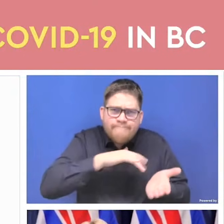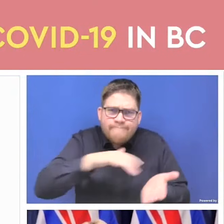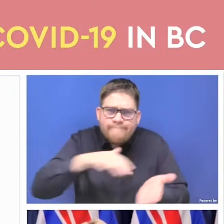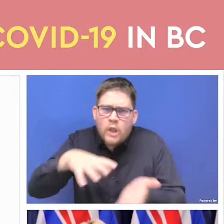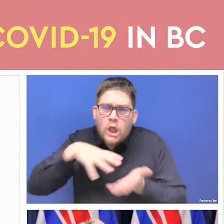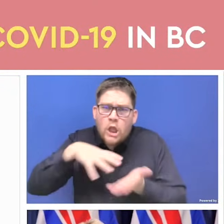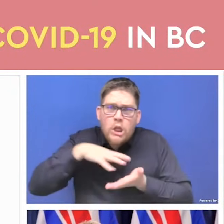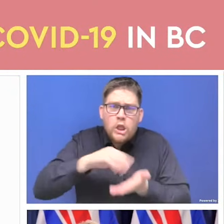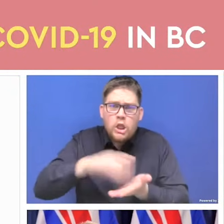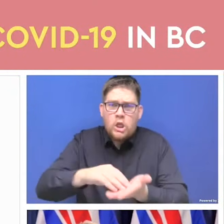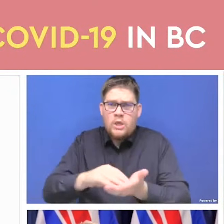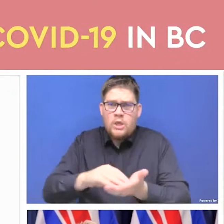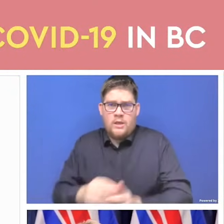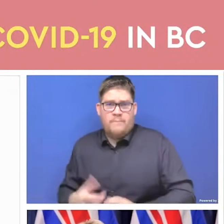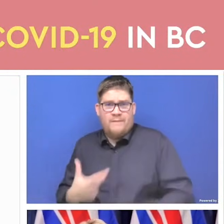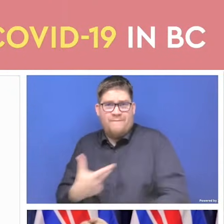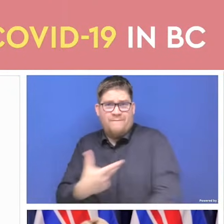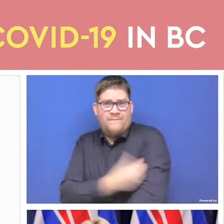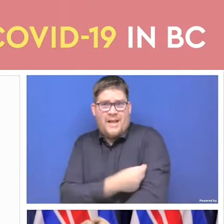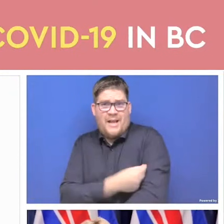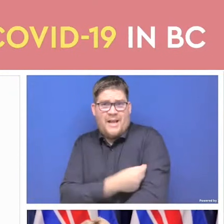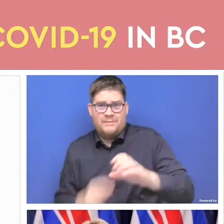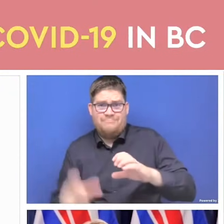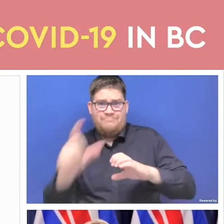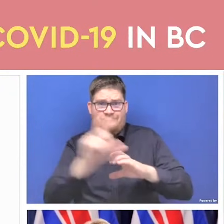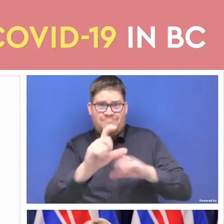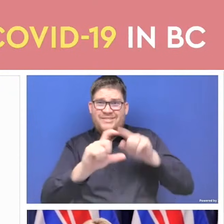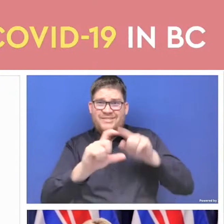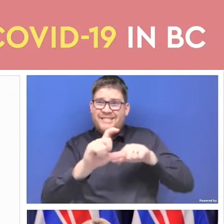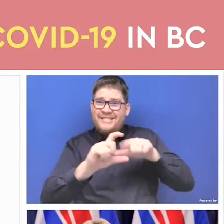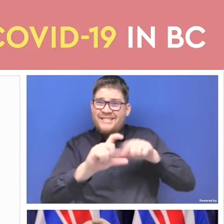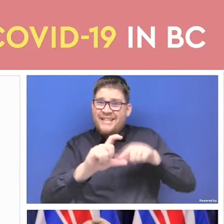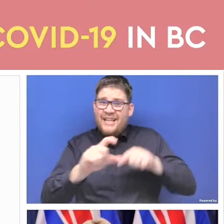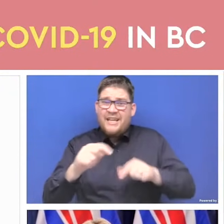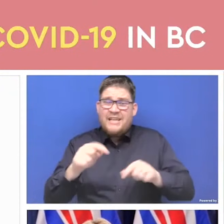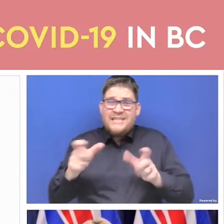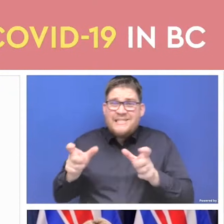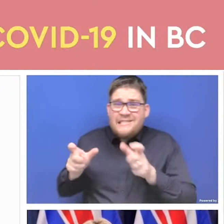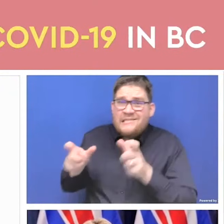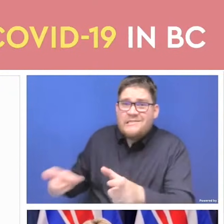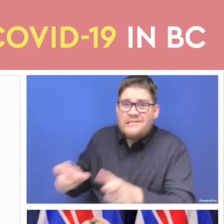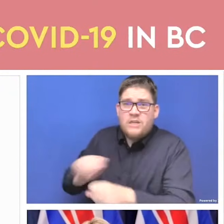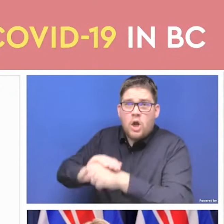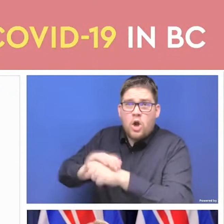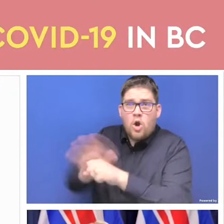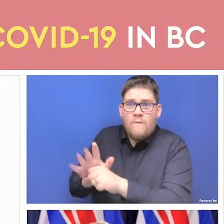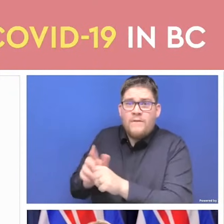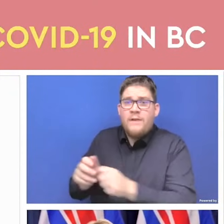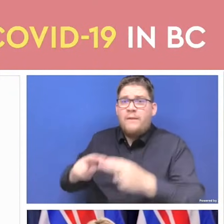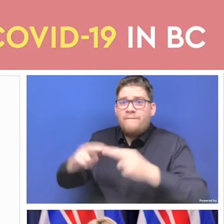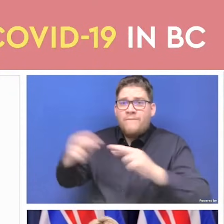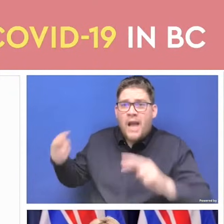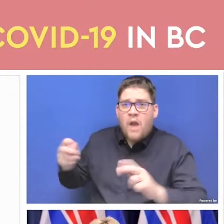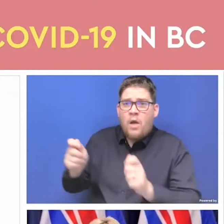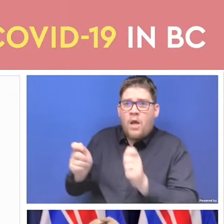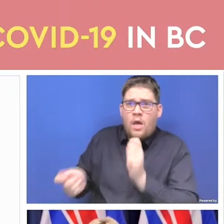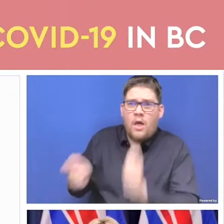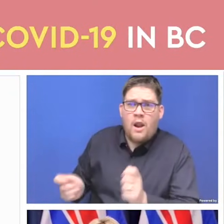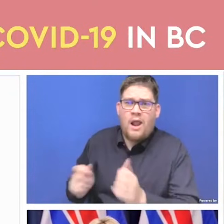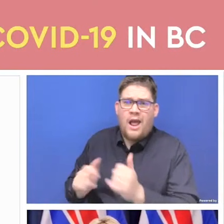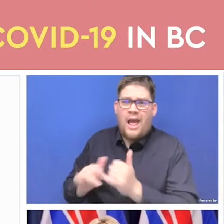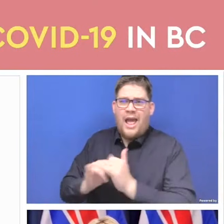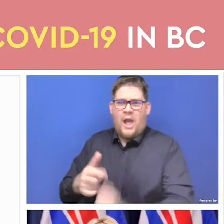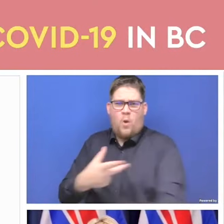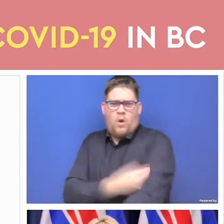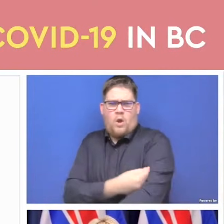vaccine against this virus, and how this virus is mutating and changing over time, how long it takes for new strains